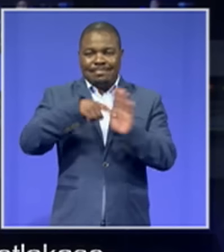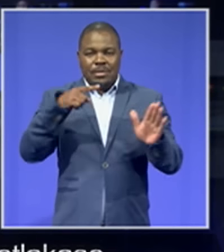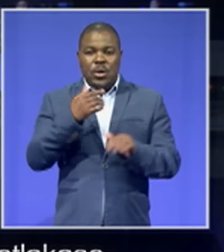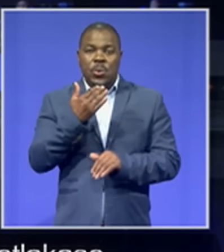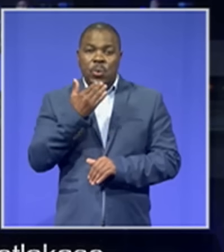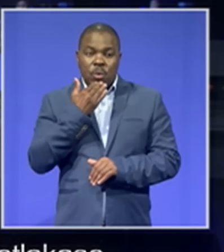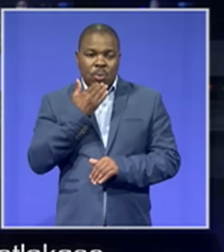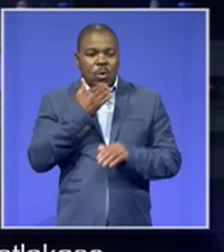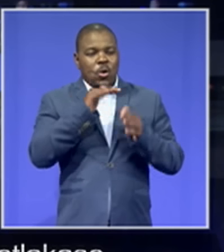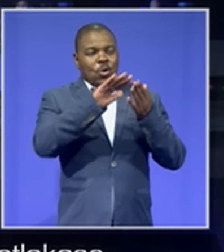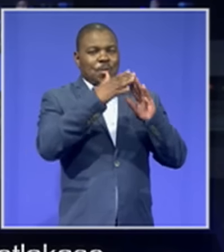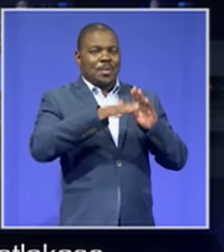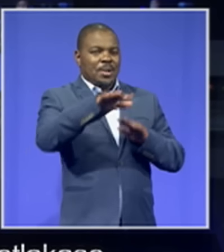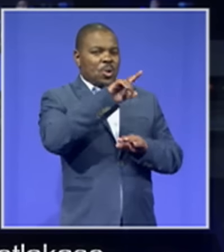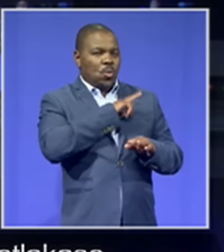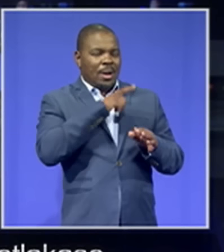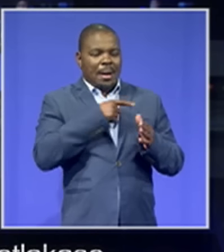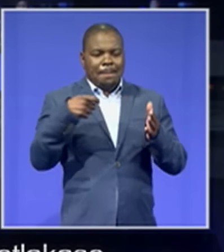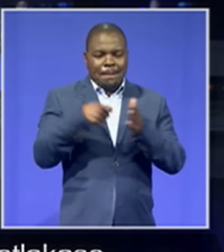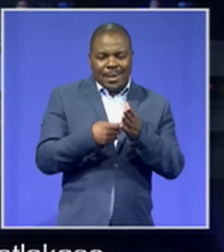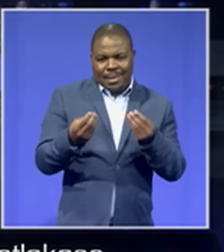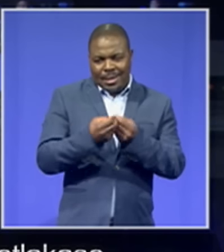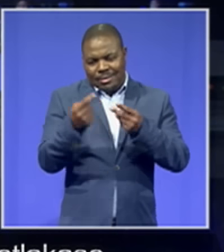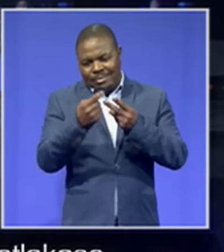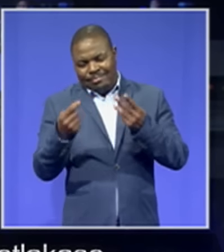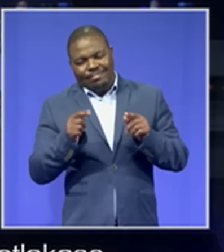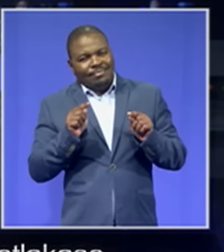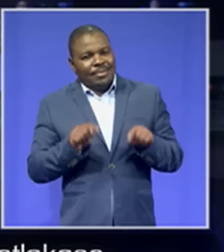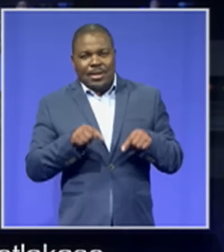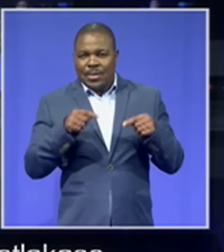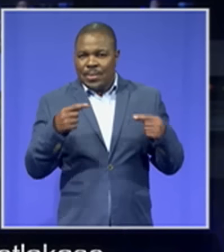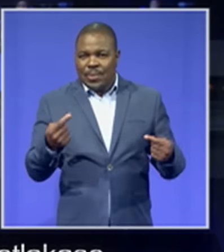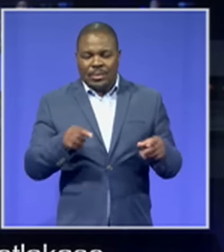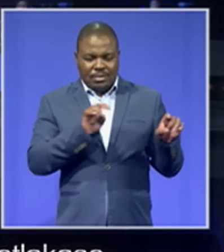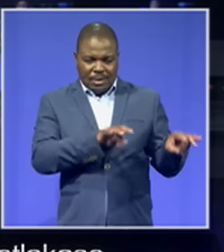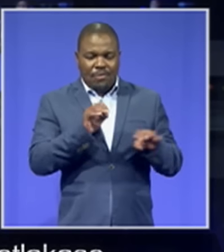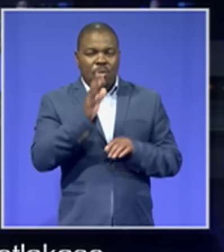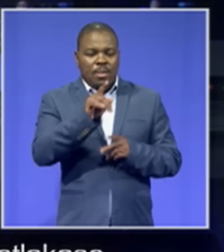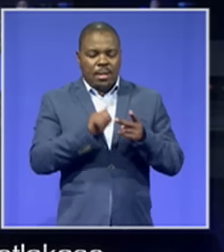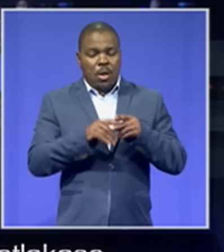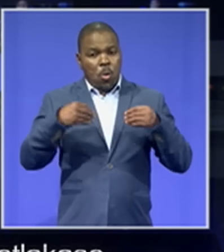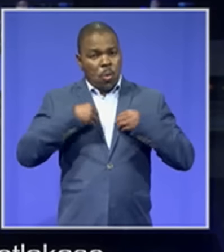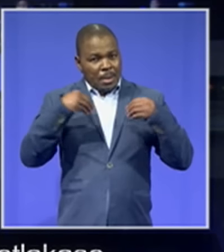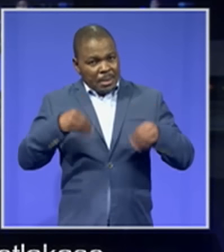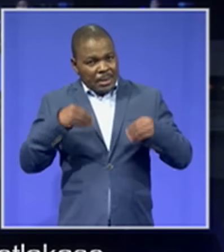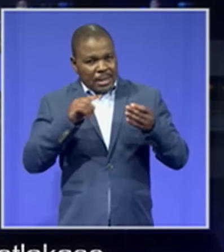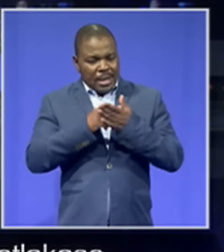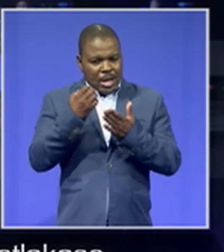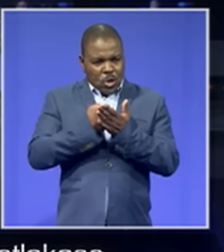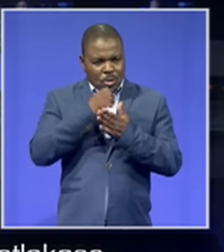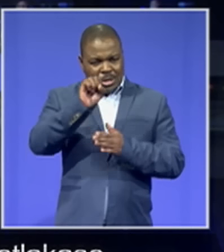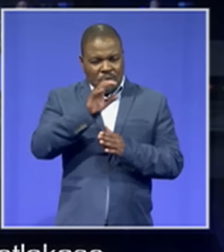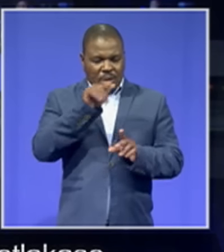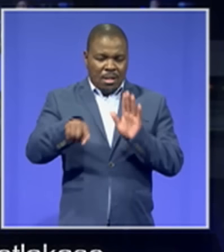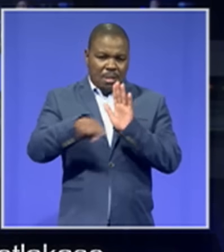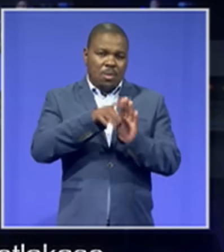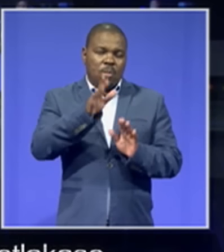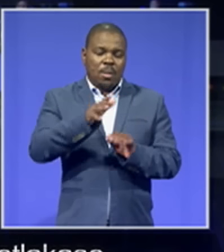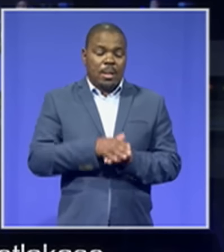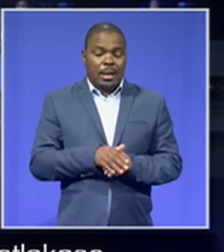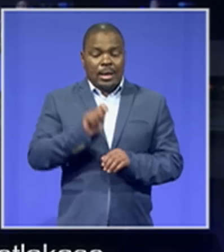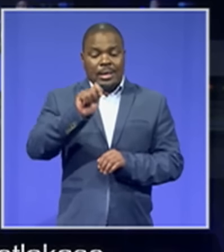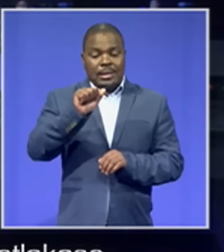busula malapeng a sitwang ho fihlella kapa no lefella ditlhoko tsa ona tsohle beng ba dikgwebo ha mmoho le kgolo ya moruo wa naha. Lekgetho